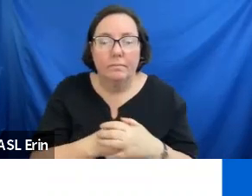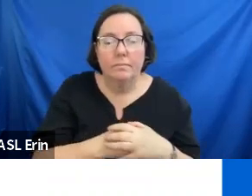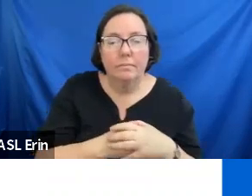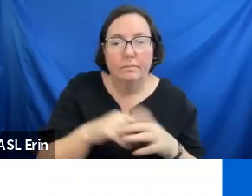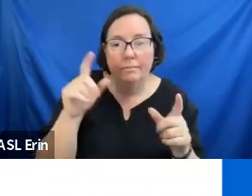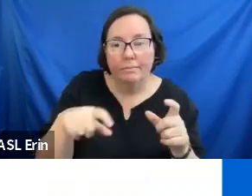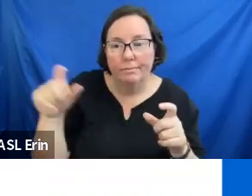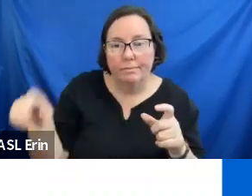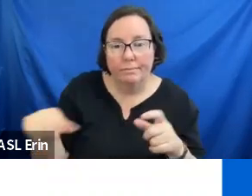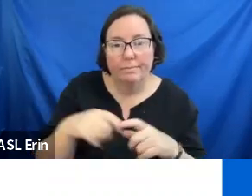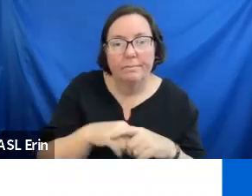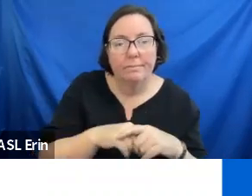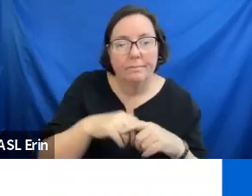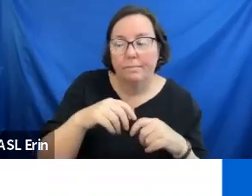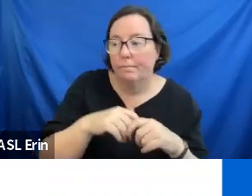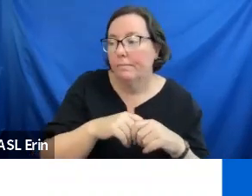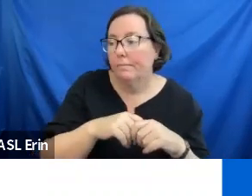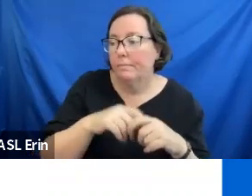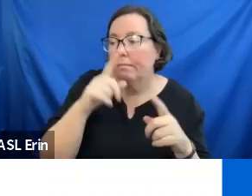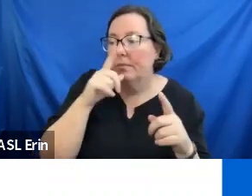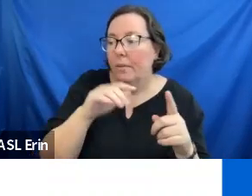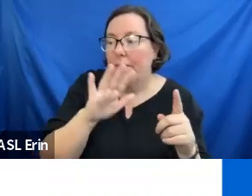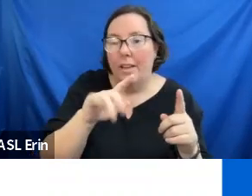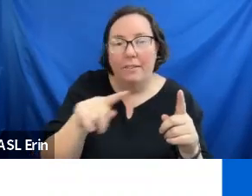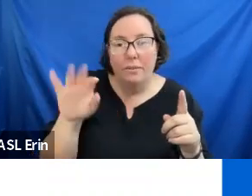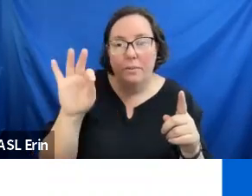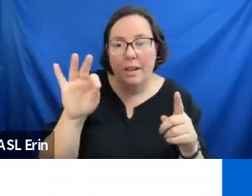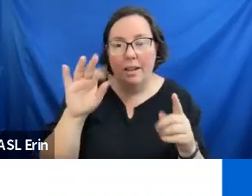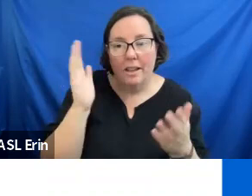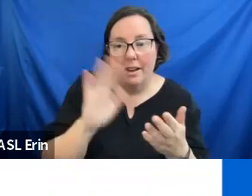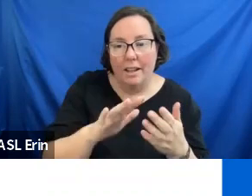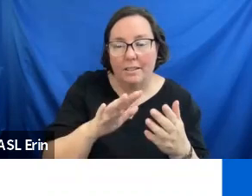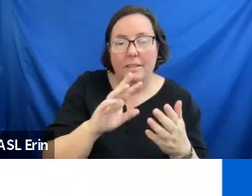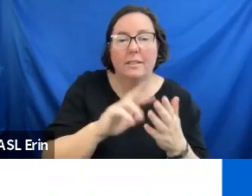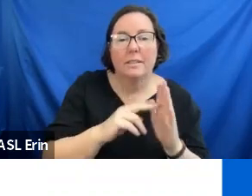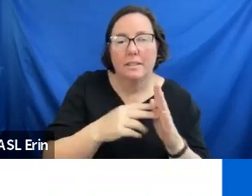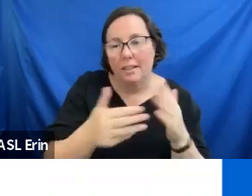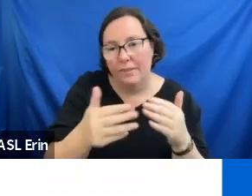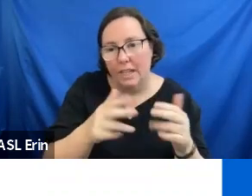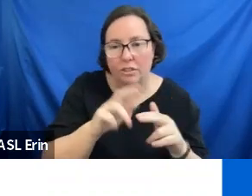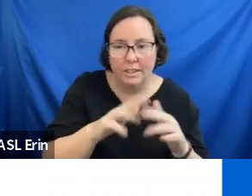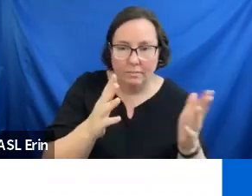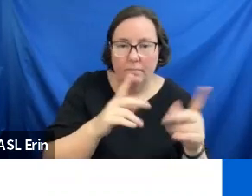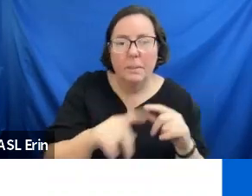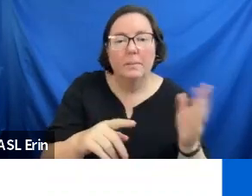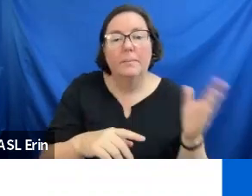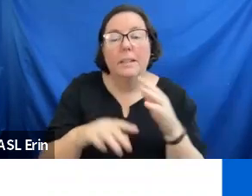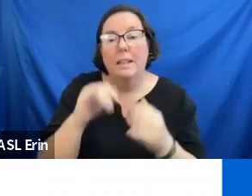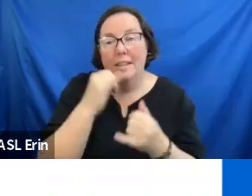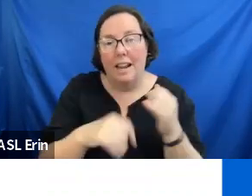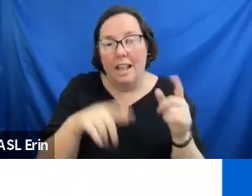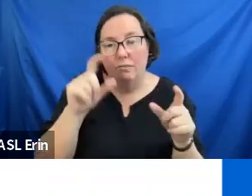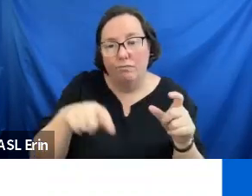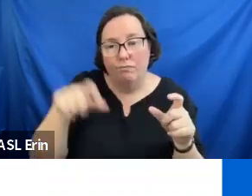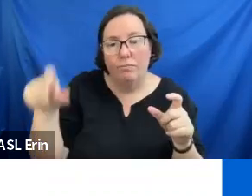9 invitations. We said seats, but I'm gonna say invitations. And then the last column, schools